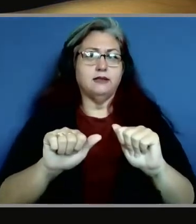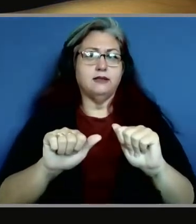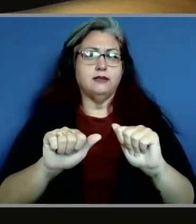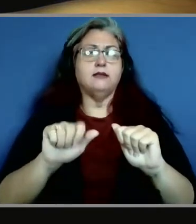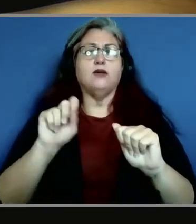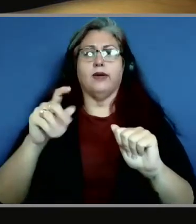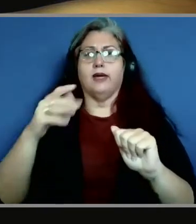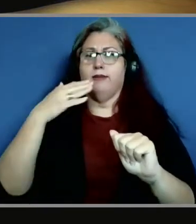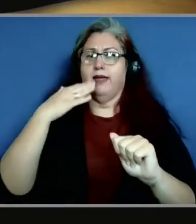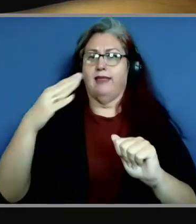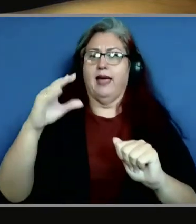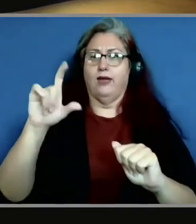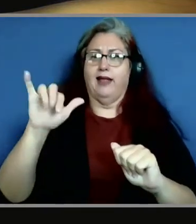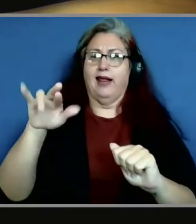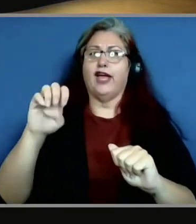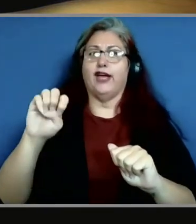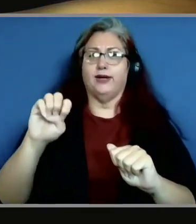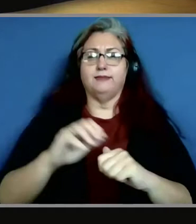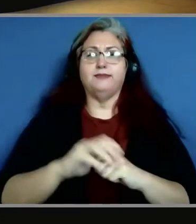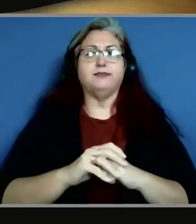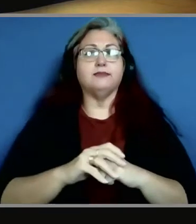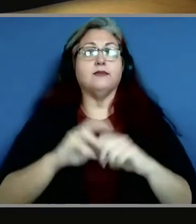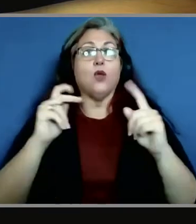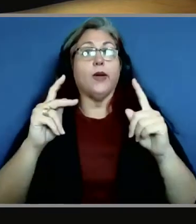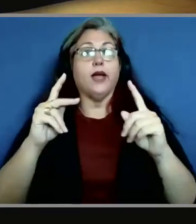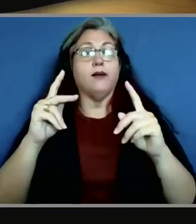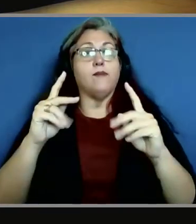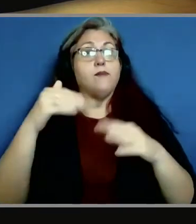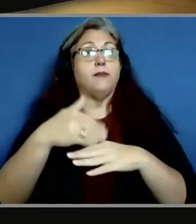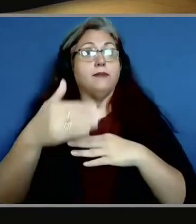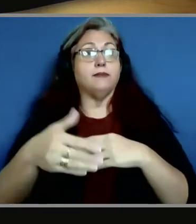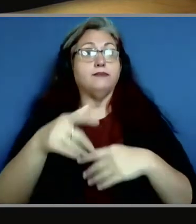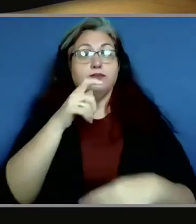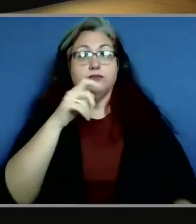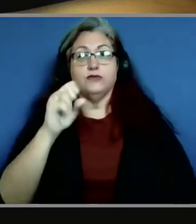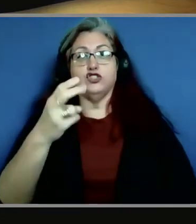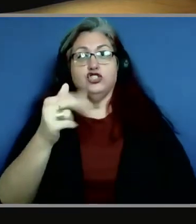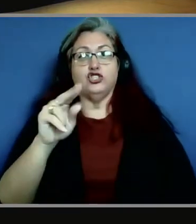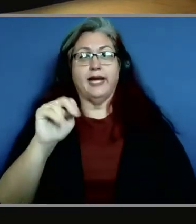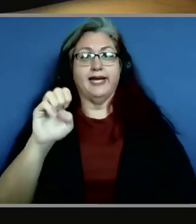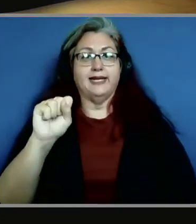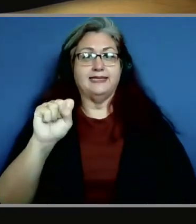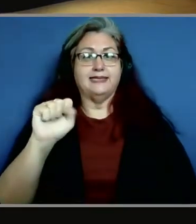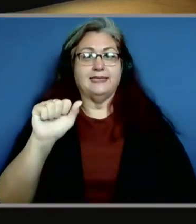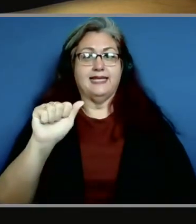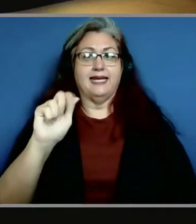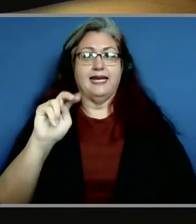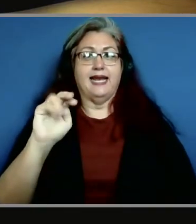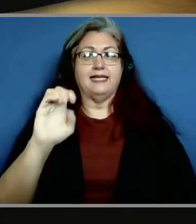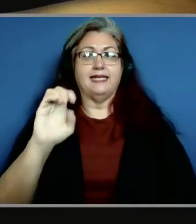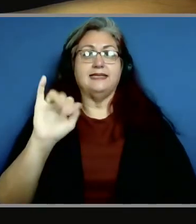Thank you, Claire. Let's go now to Shane Sinensi.